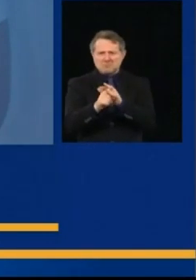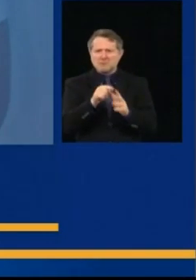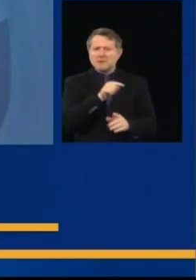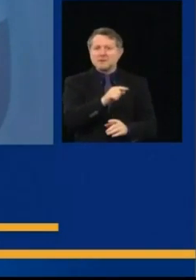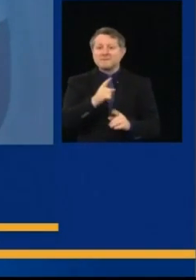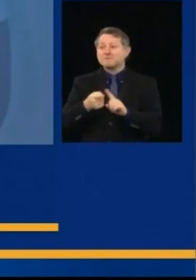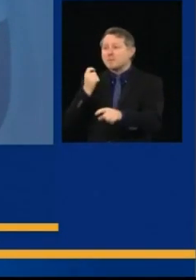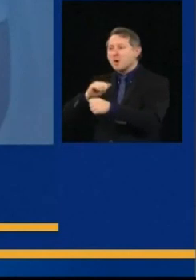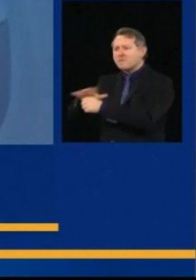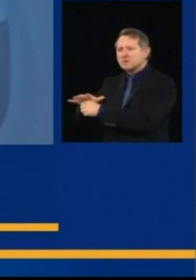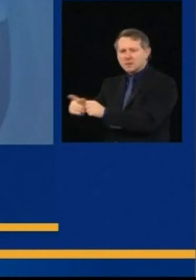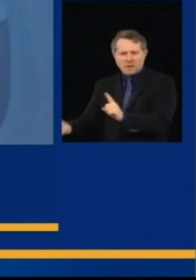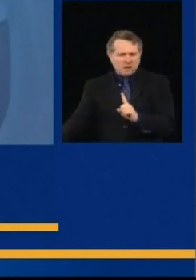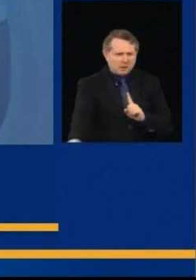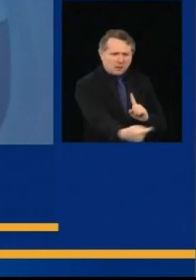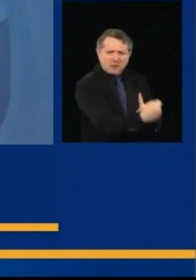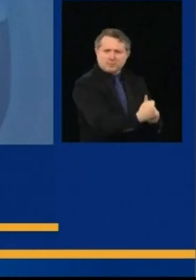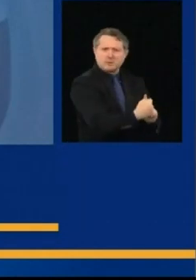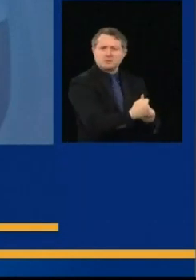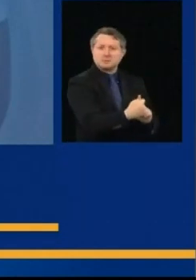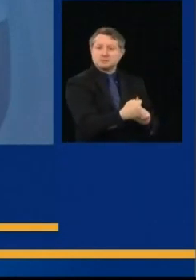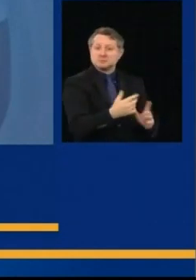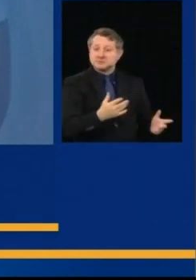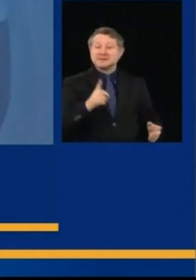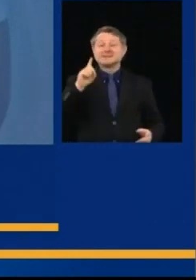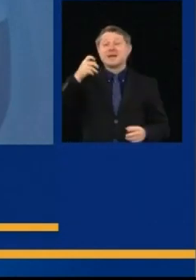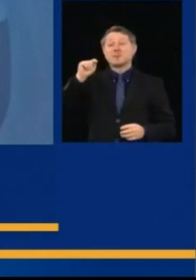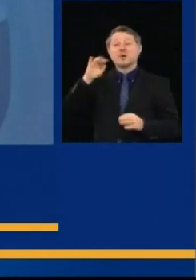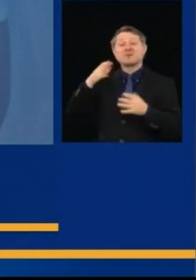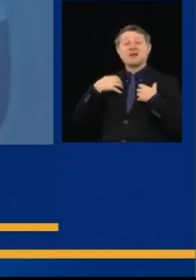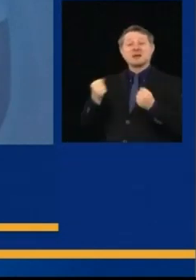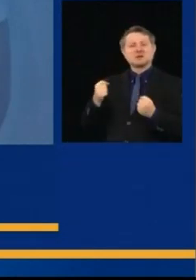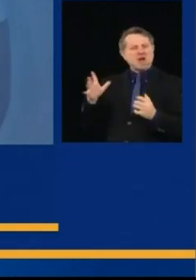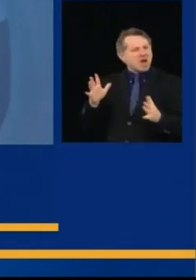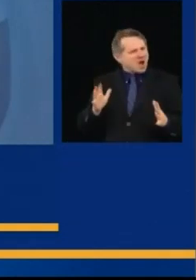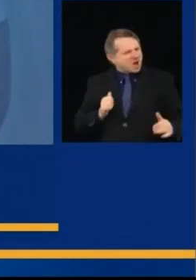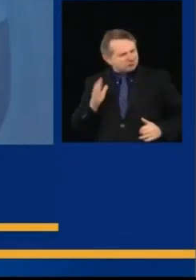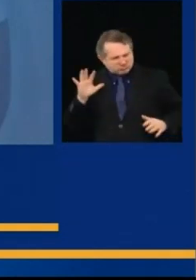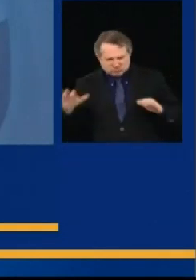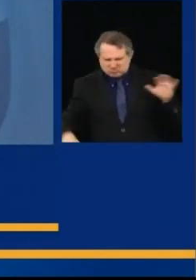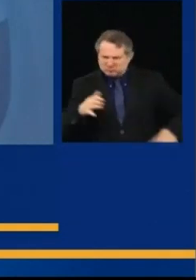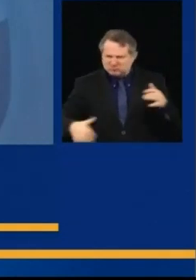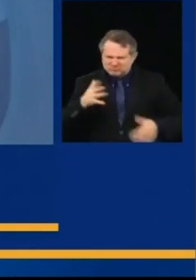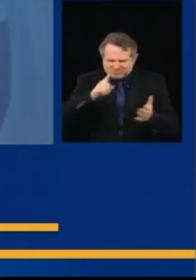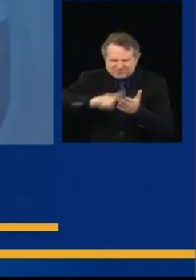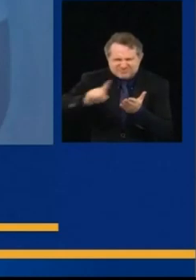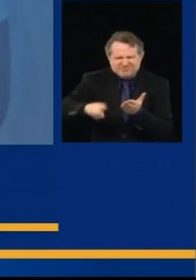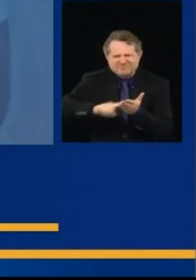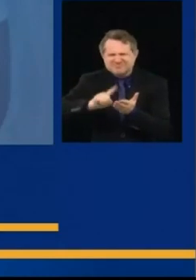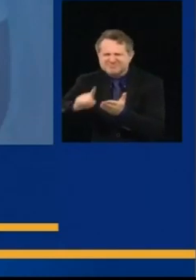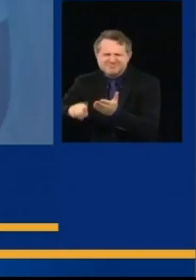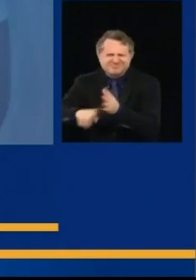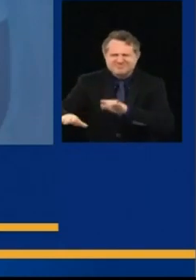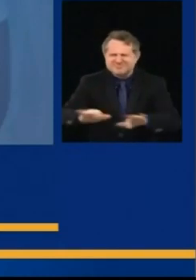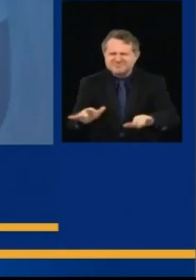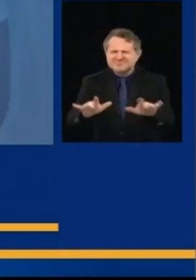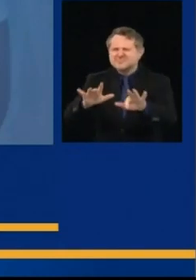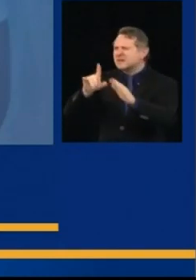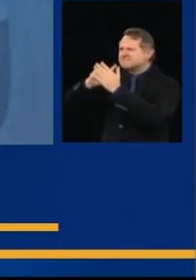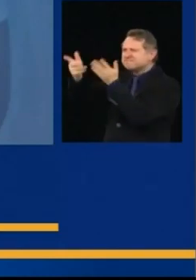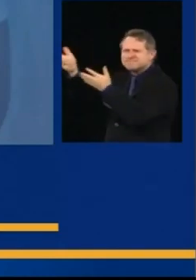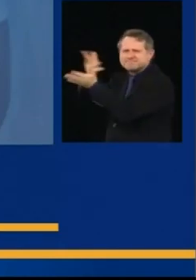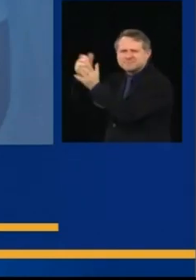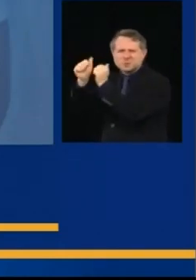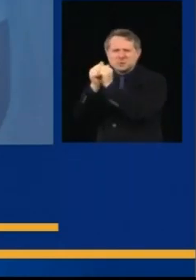Health is being very aggressive in doing the investigation and also talking to other states, countries about what they may